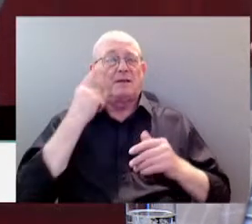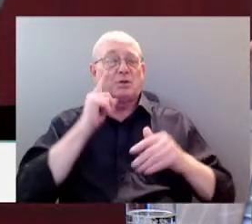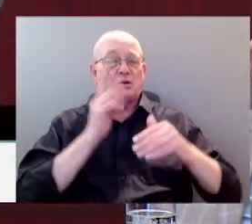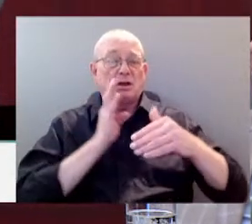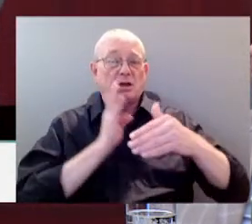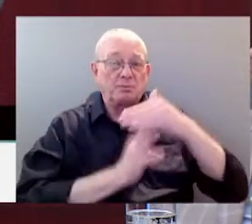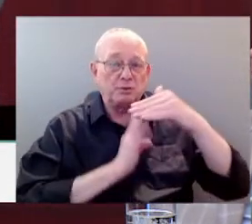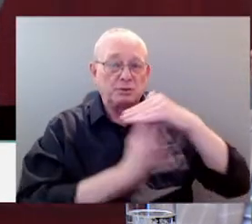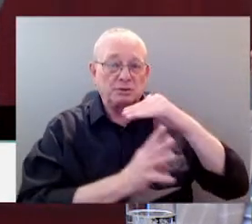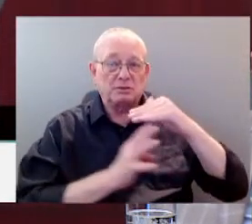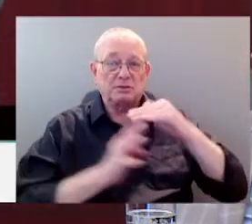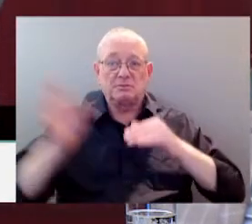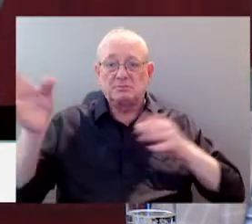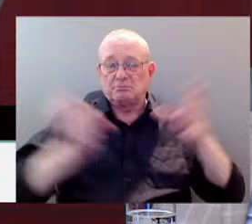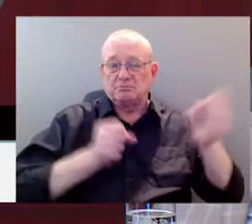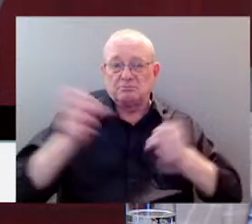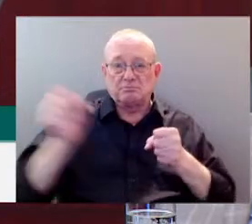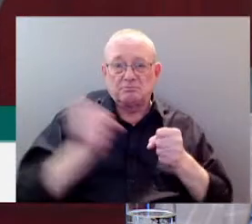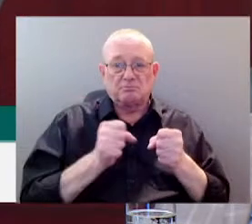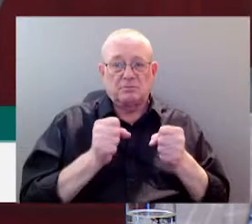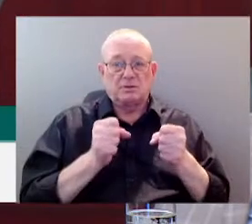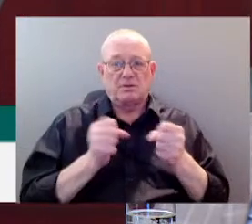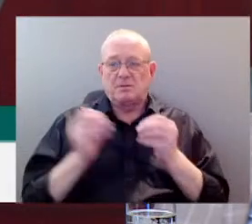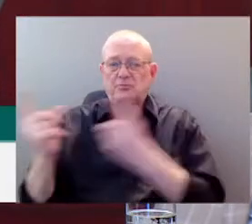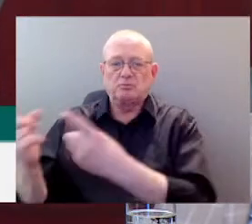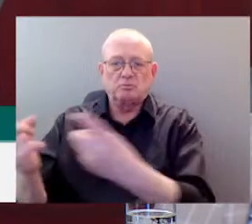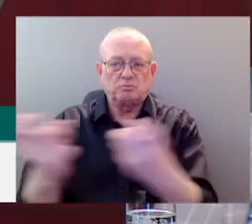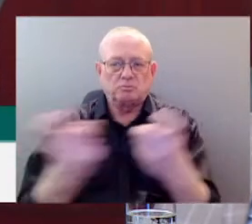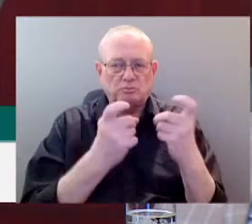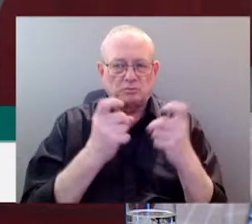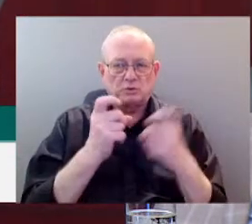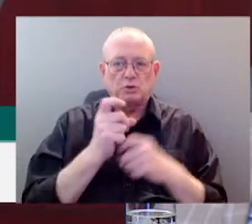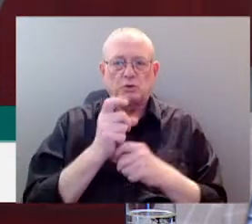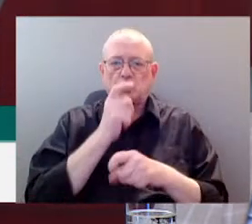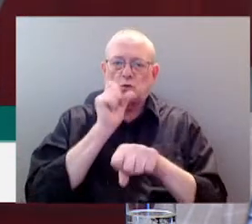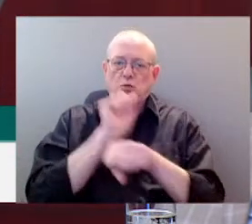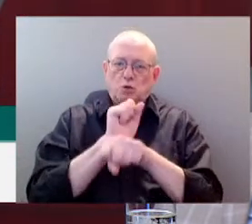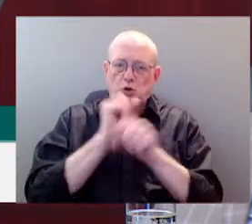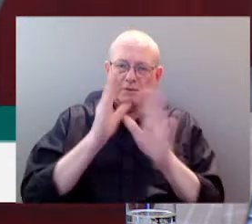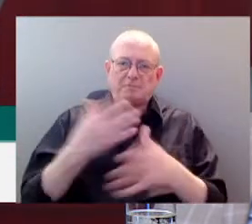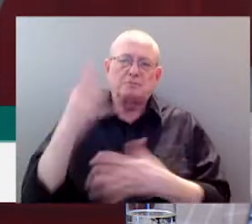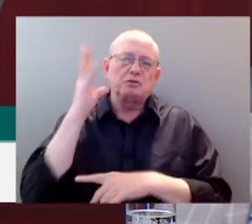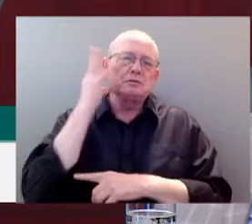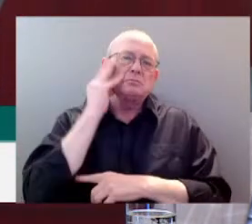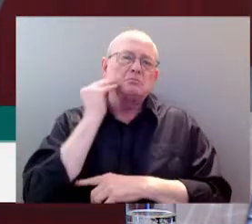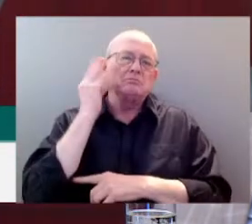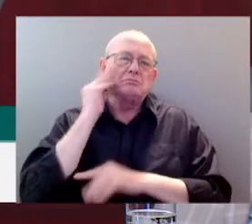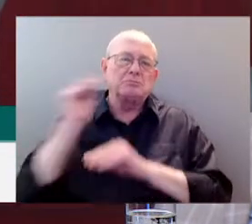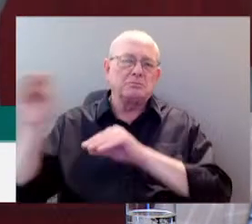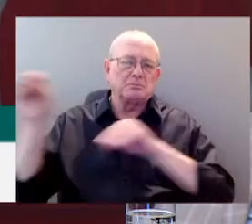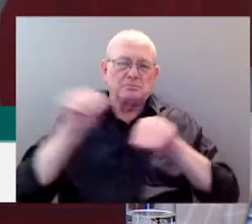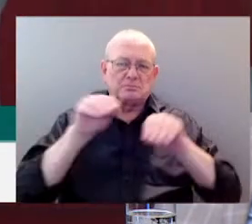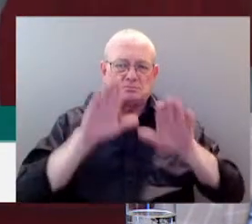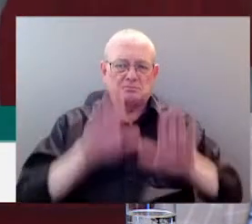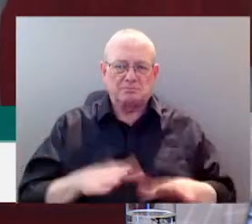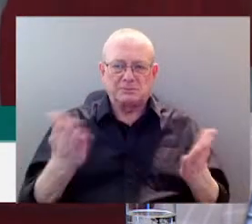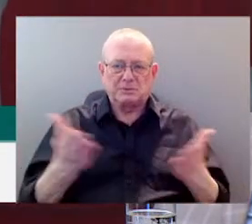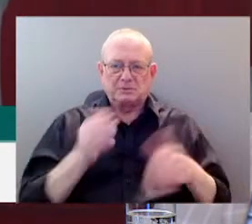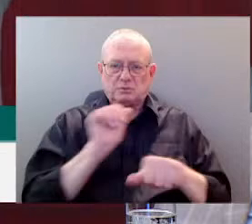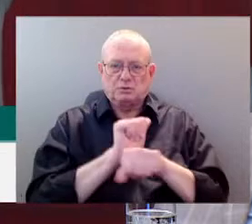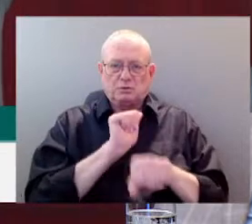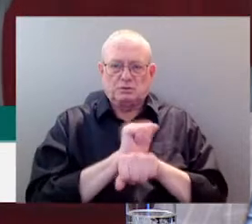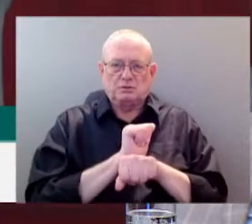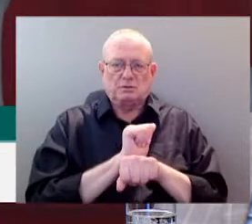move to attract experienced workers to fill essential roles within Alberta's vibrant tourism and Hospitality sectors